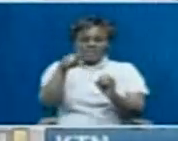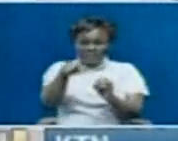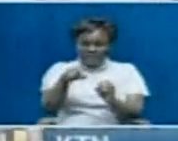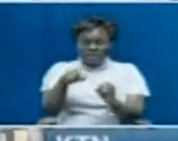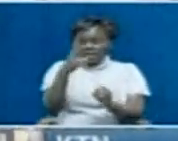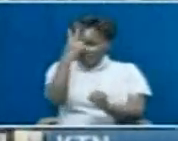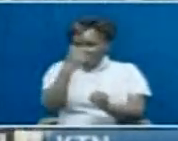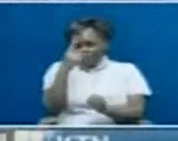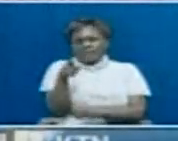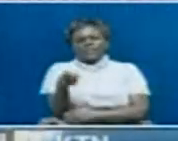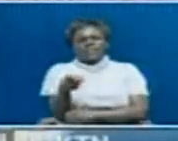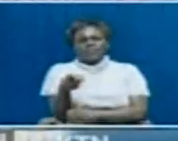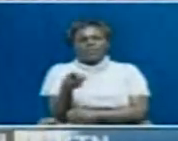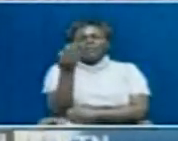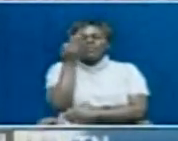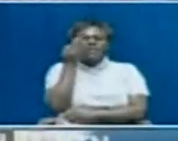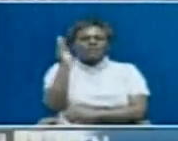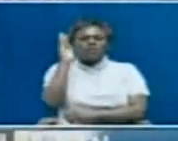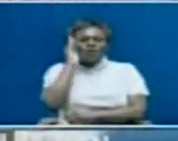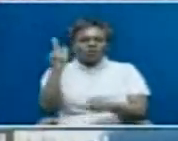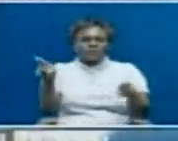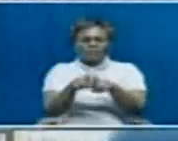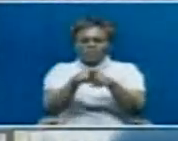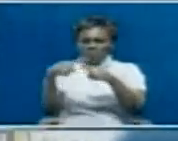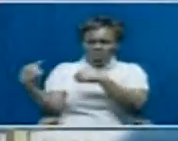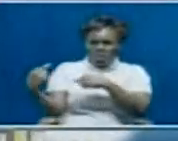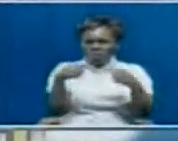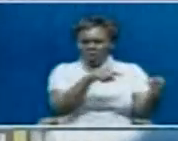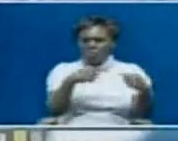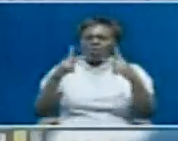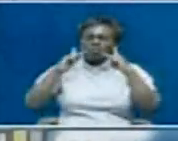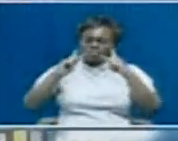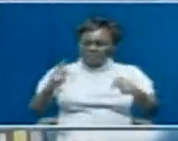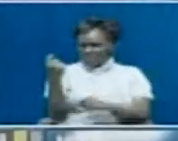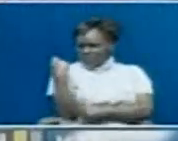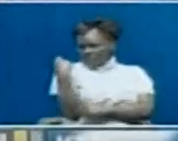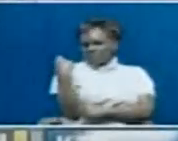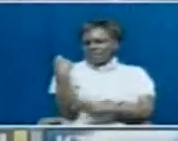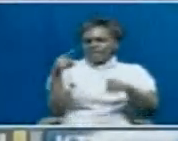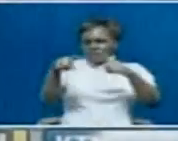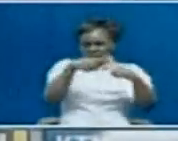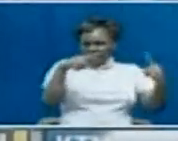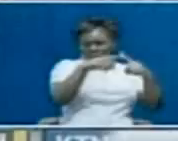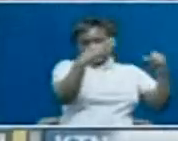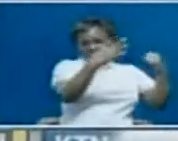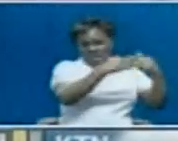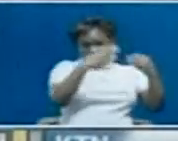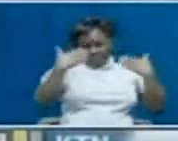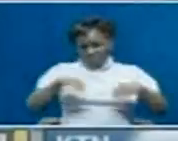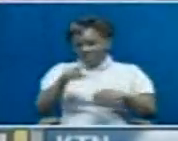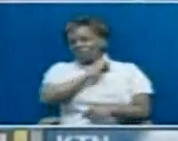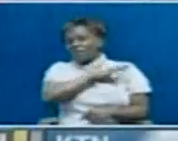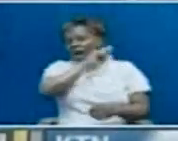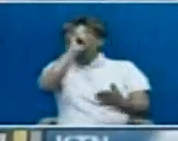are piercing together. Isiolo, once a bedrock of conflict, has been relatively peaceful in the recent past, and the killings of the 8 people, it is